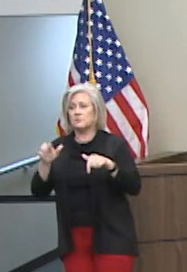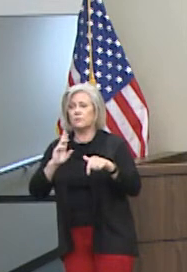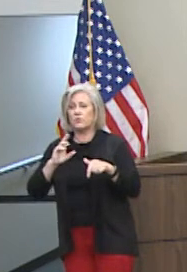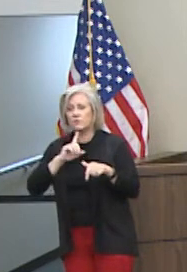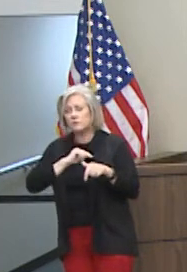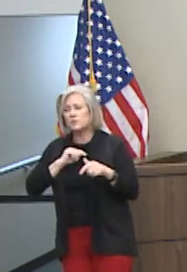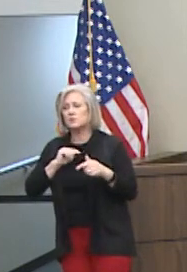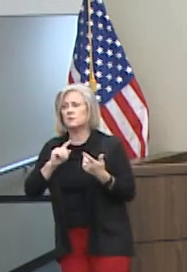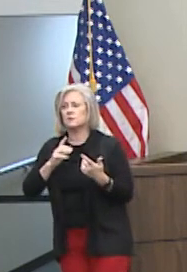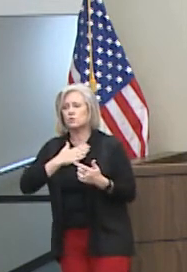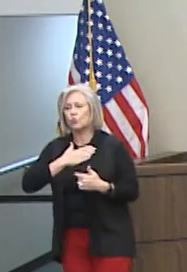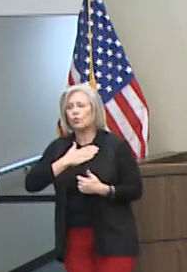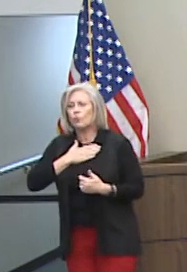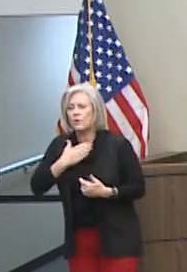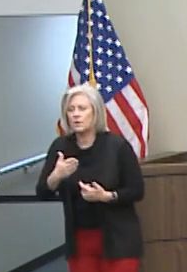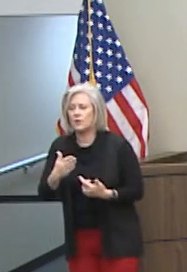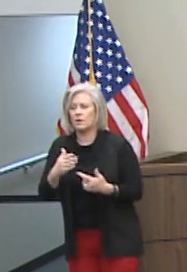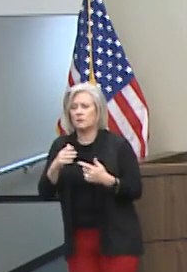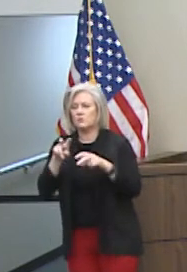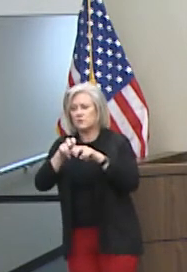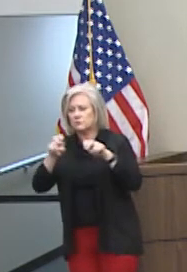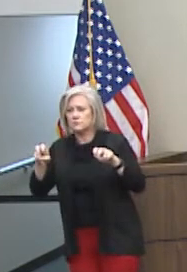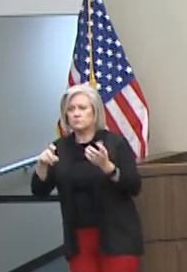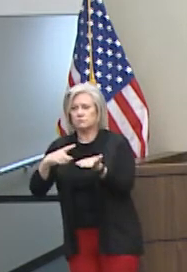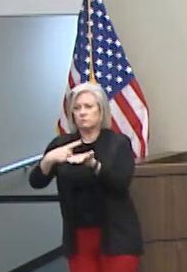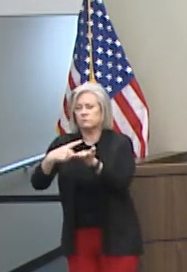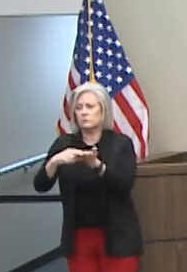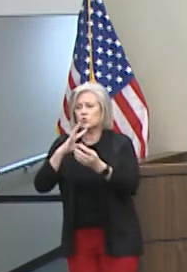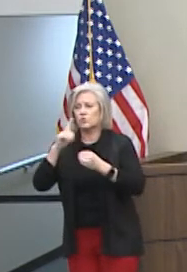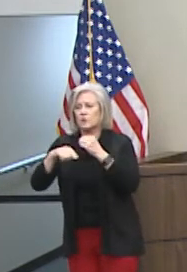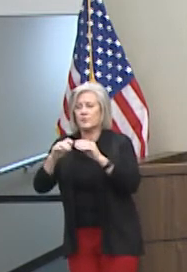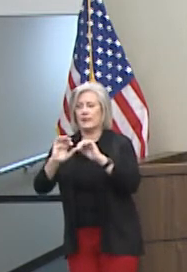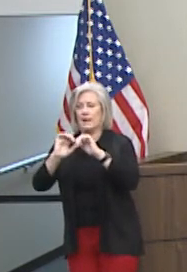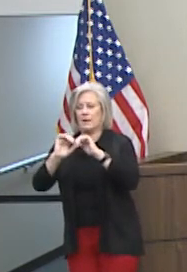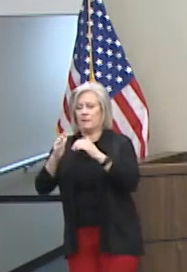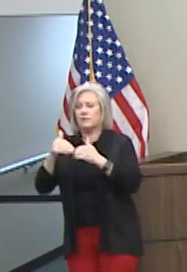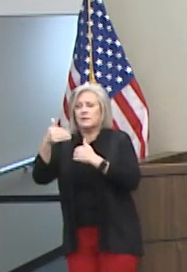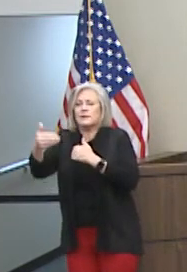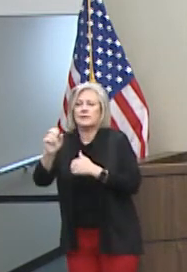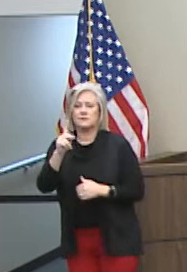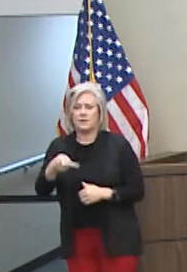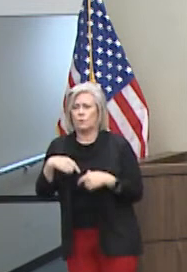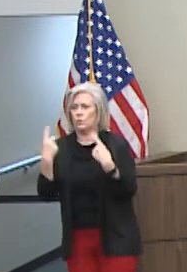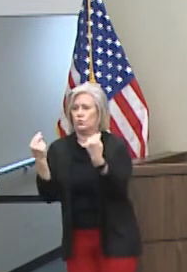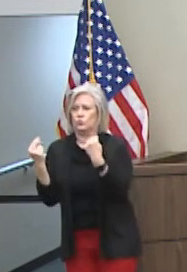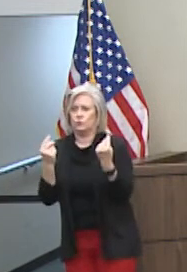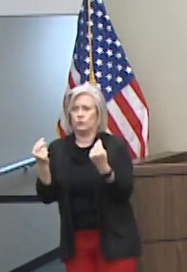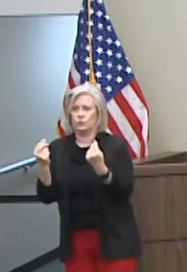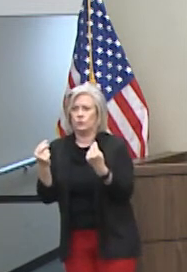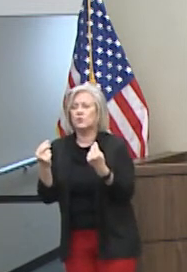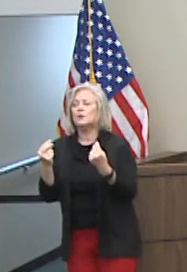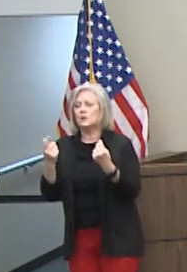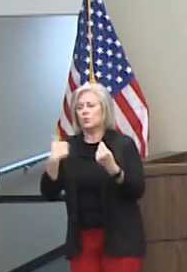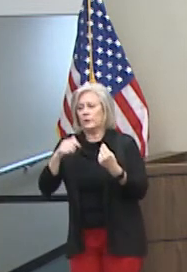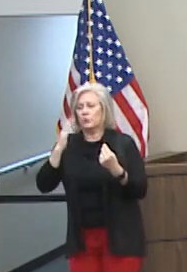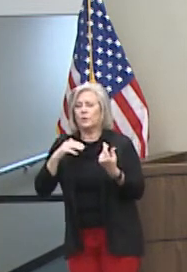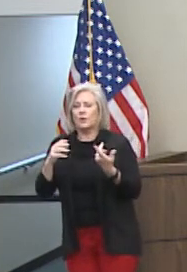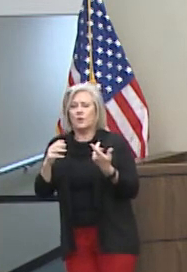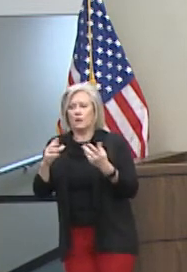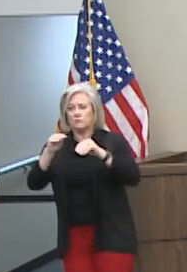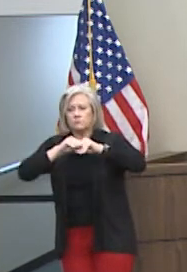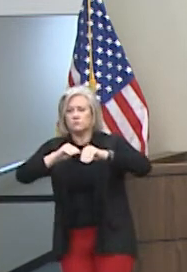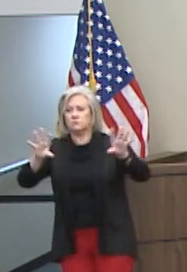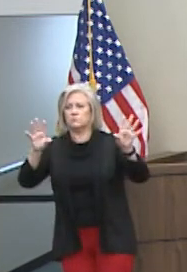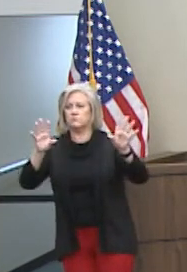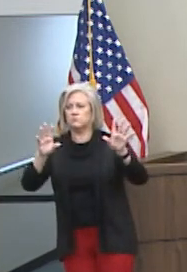talk about next steps and moving this community forward. We'll begin to get those communications out to the community,